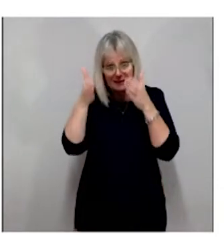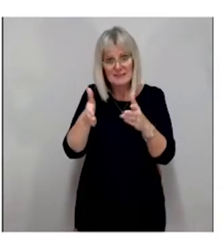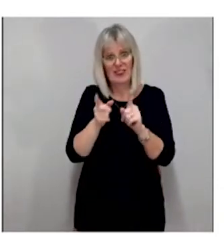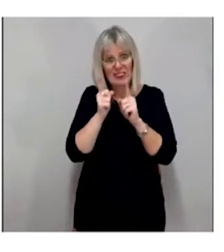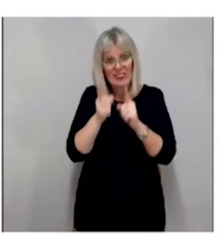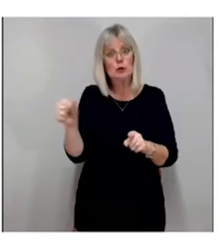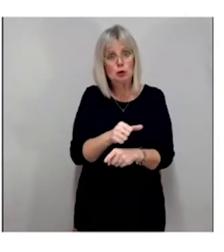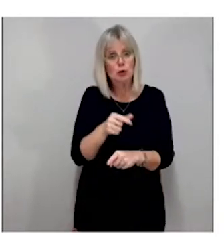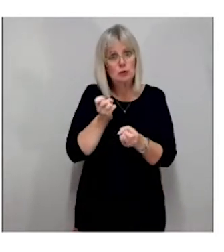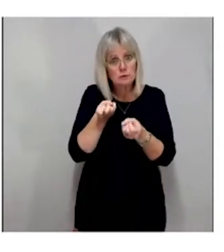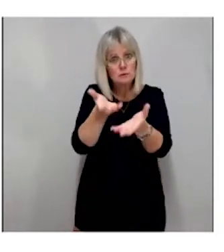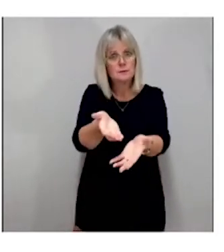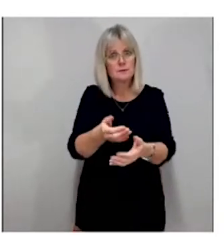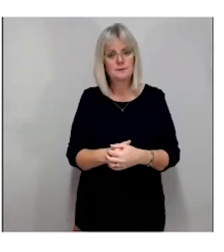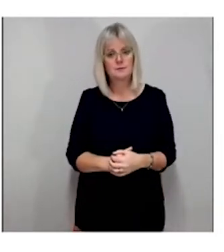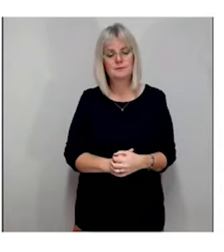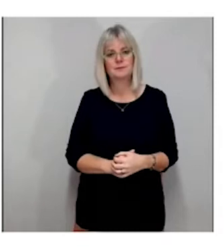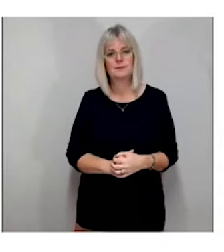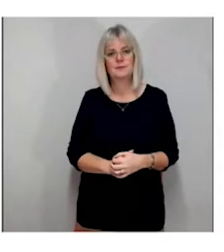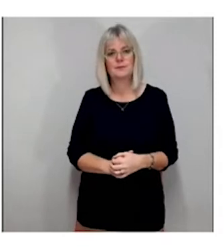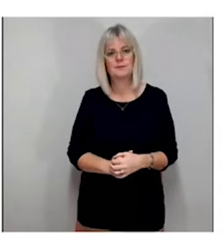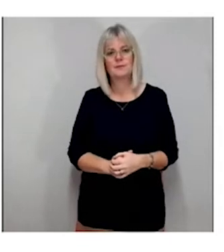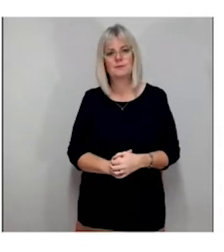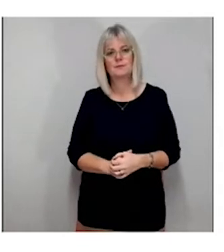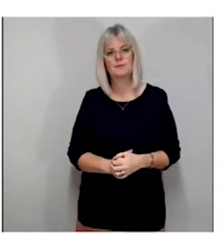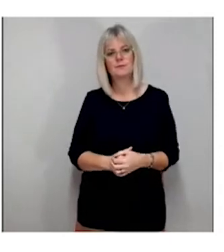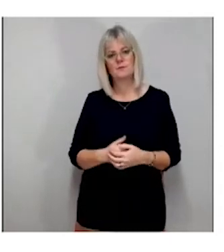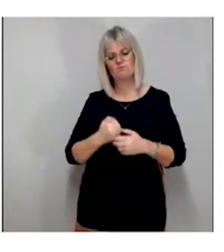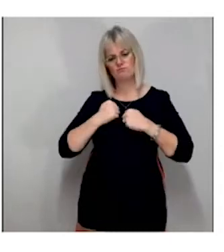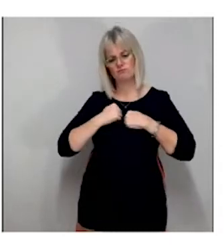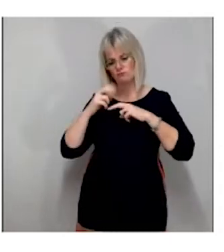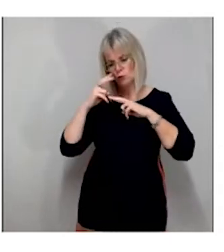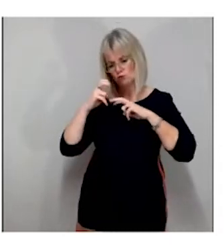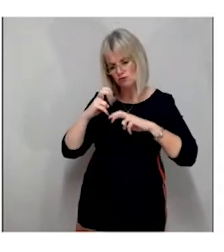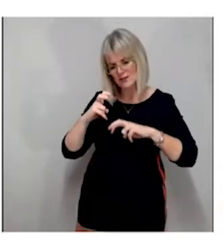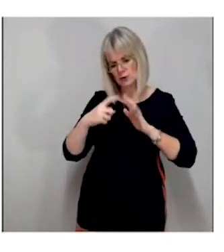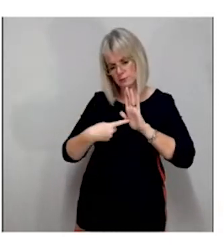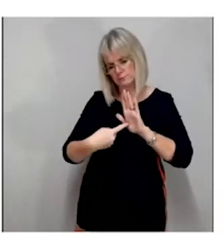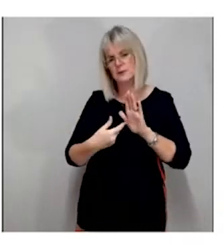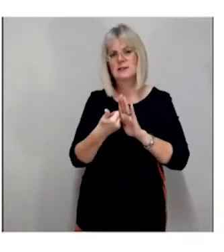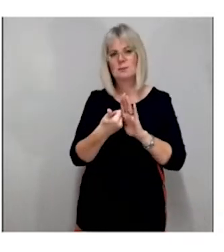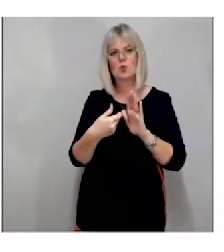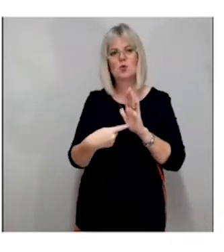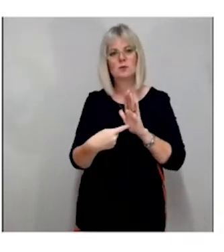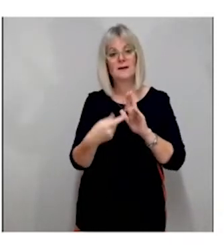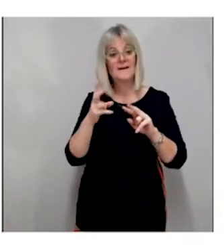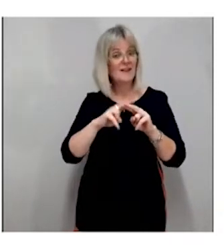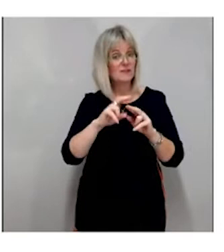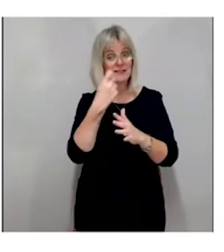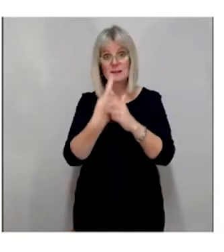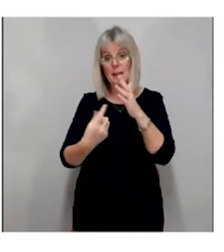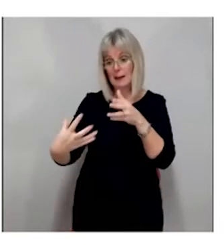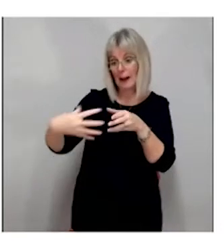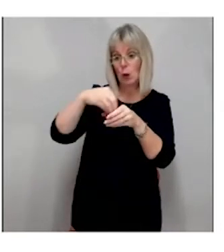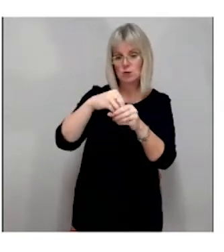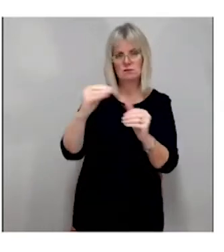And the research supports it. Disability inclusive companies outperform their peers. On average, over a 4-year